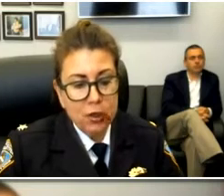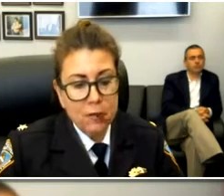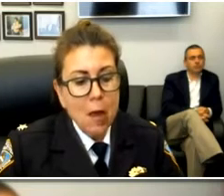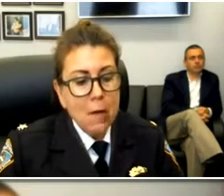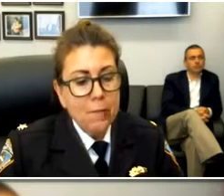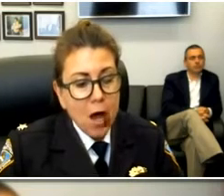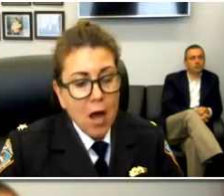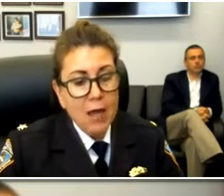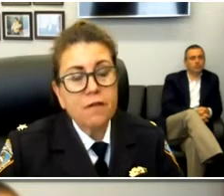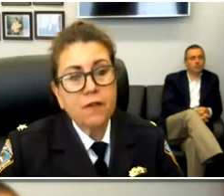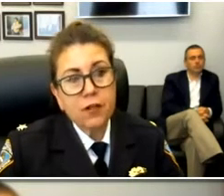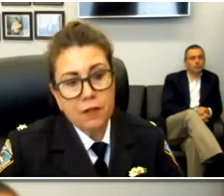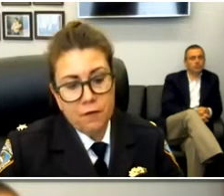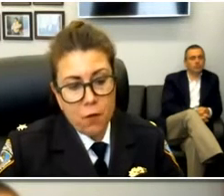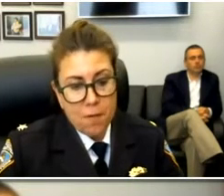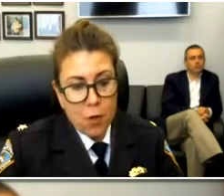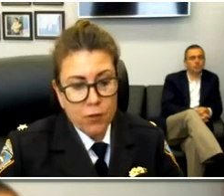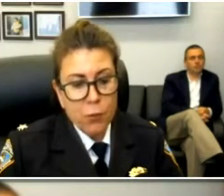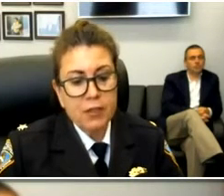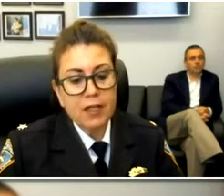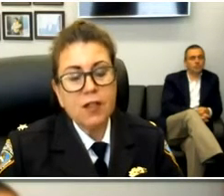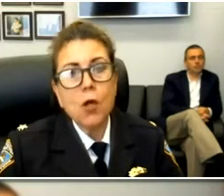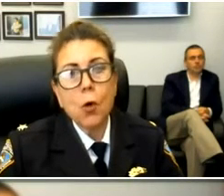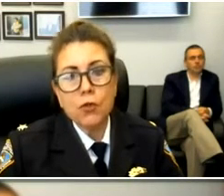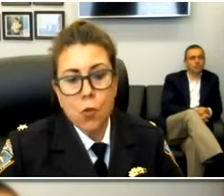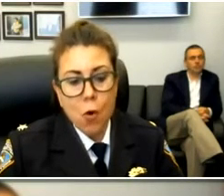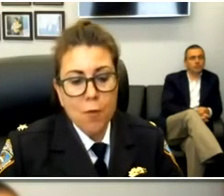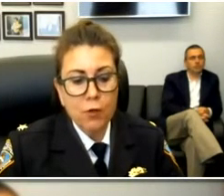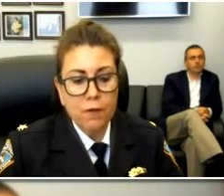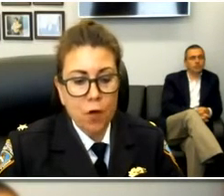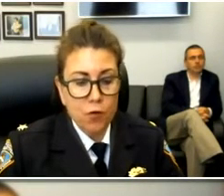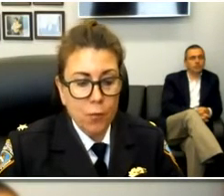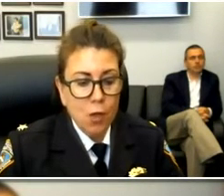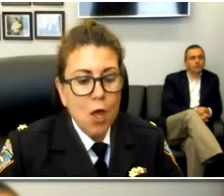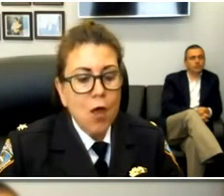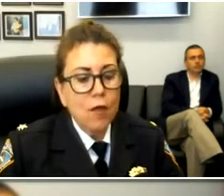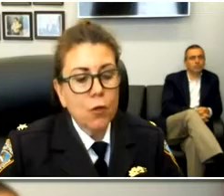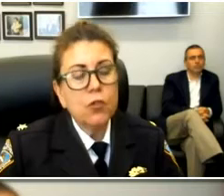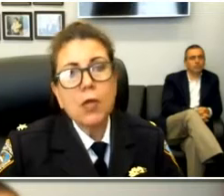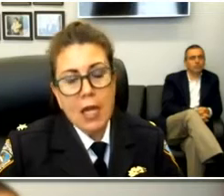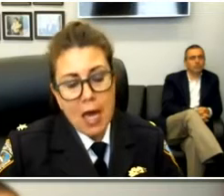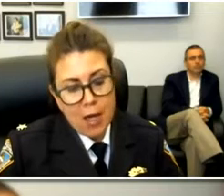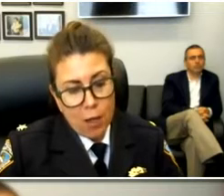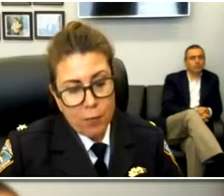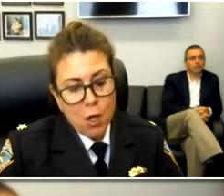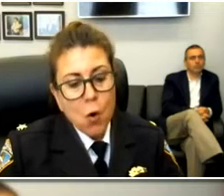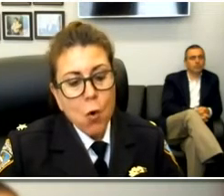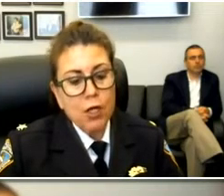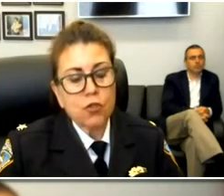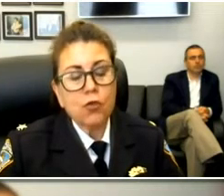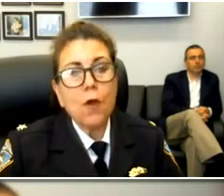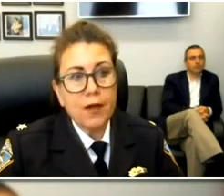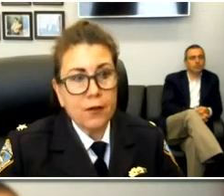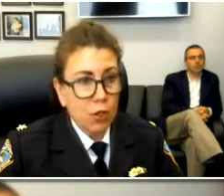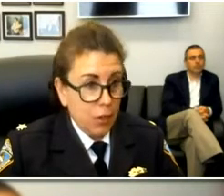domestic violence a crime that we all know to be historically underreported unfortunately domestic violence continues